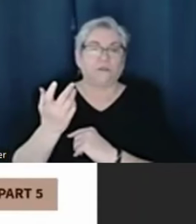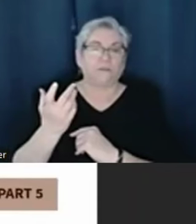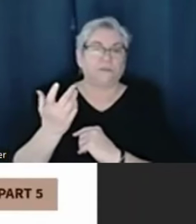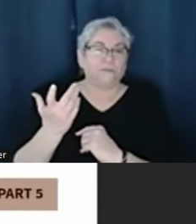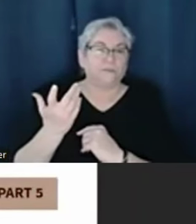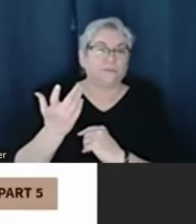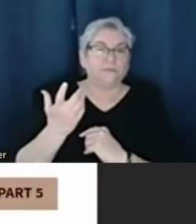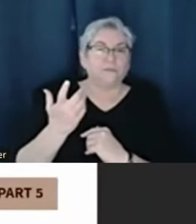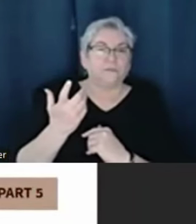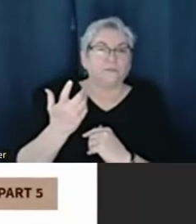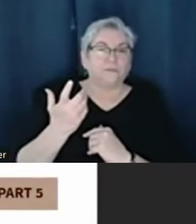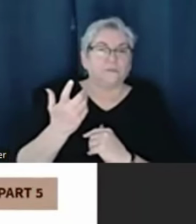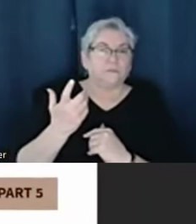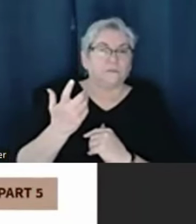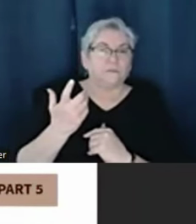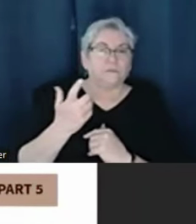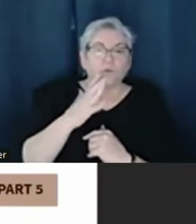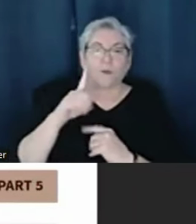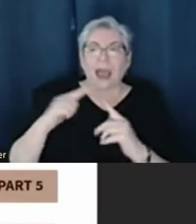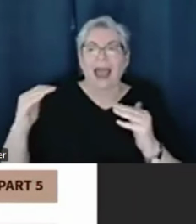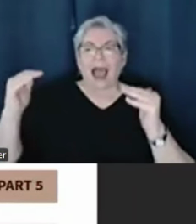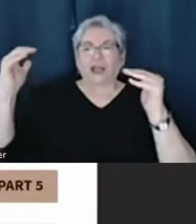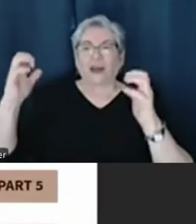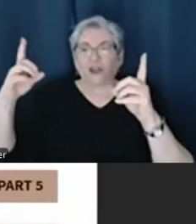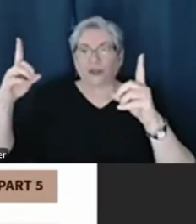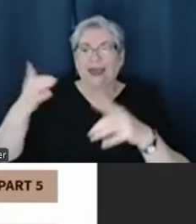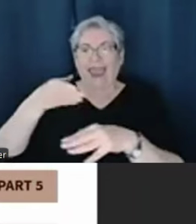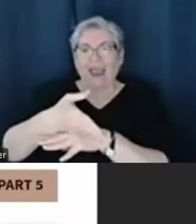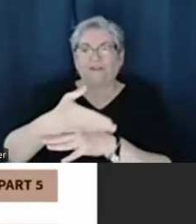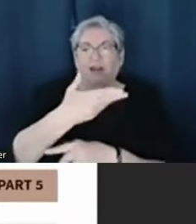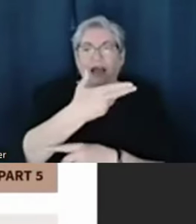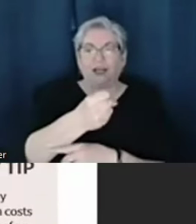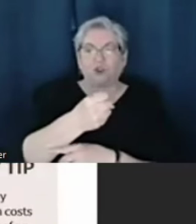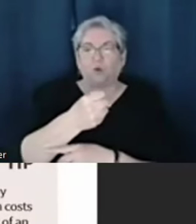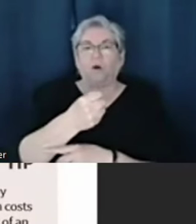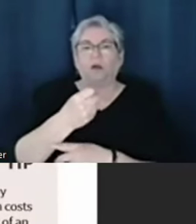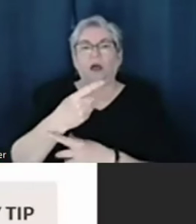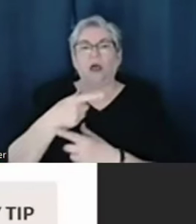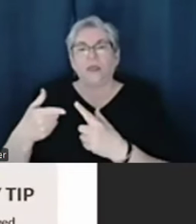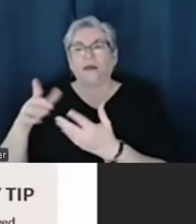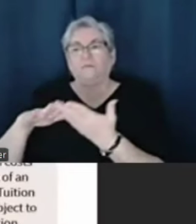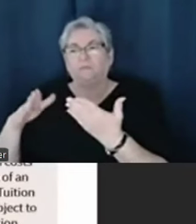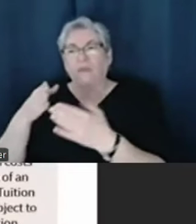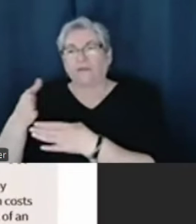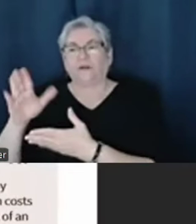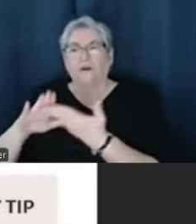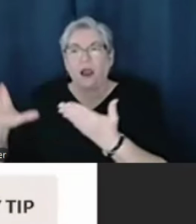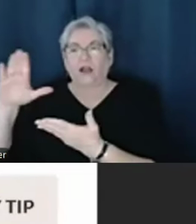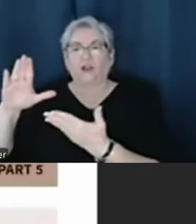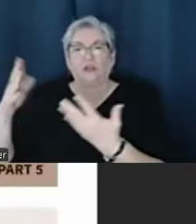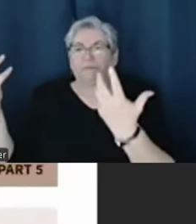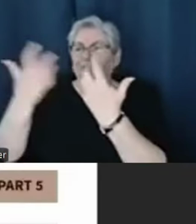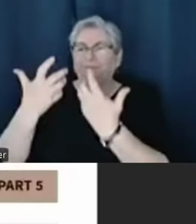more about higher education and post-secondary in this section in terms of accommodations and what things might